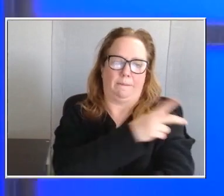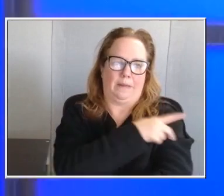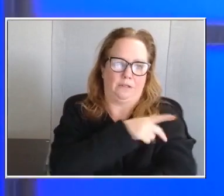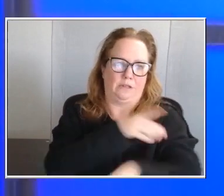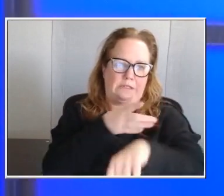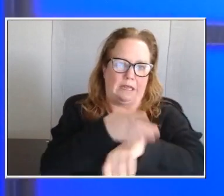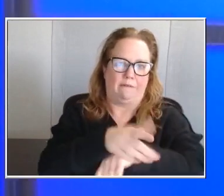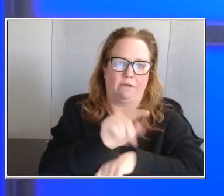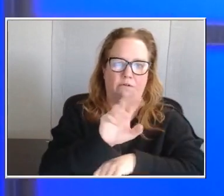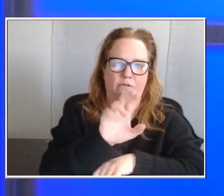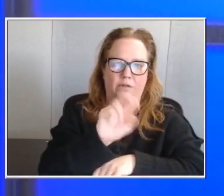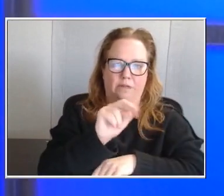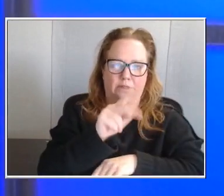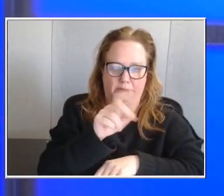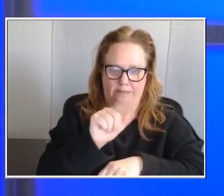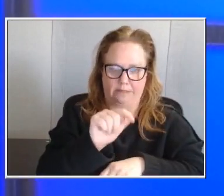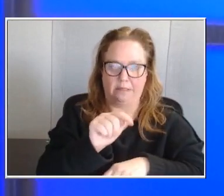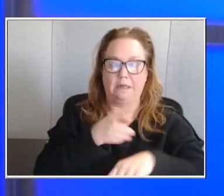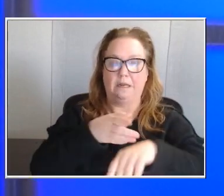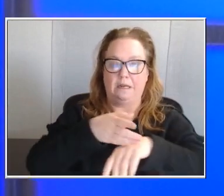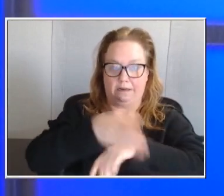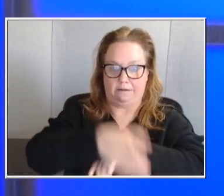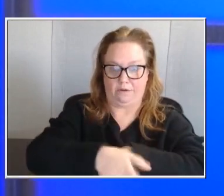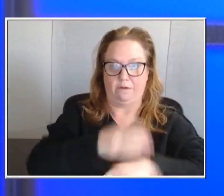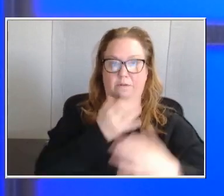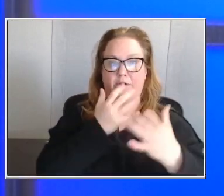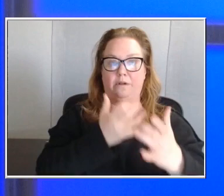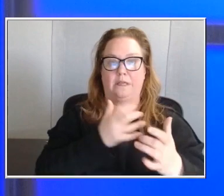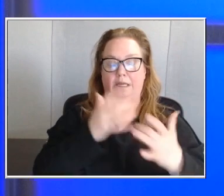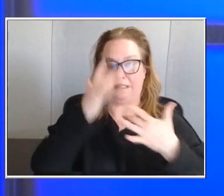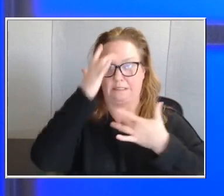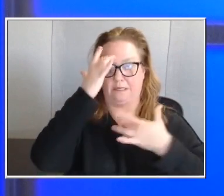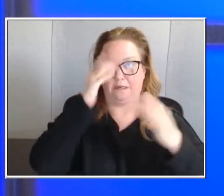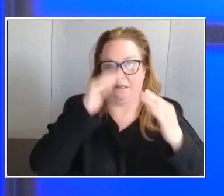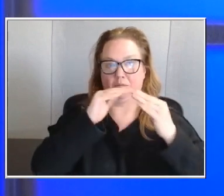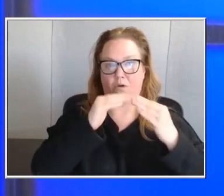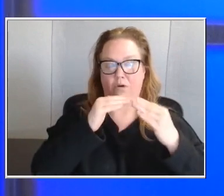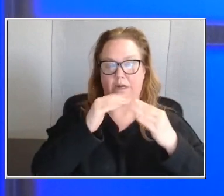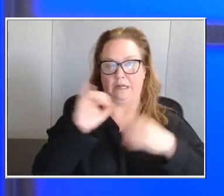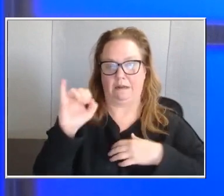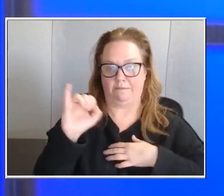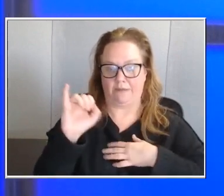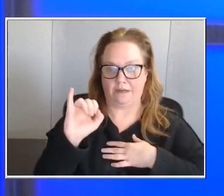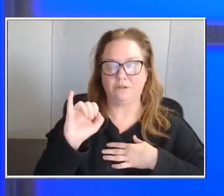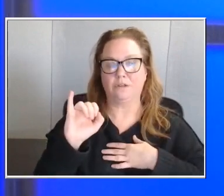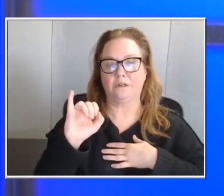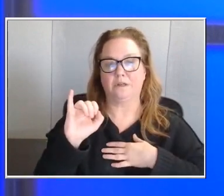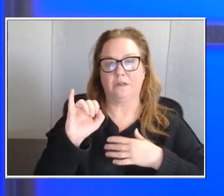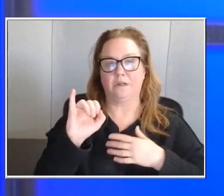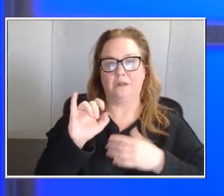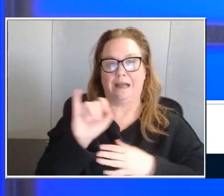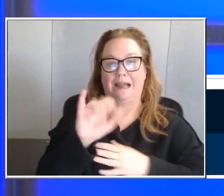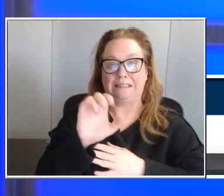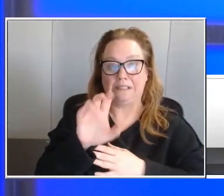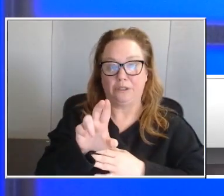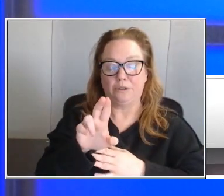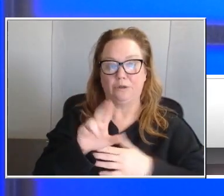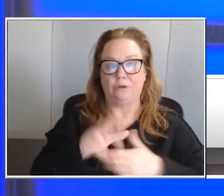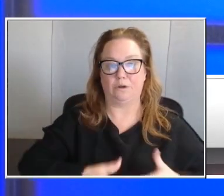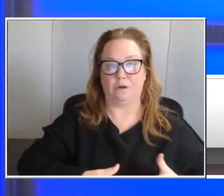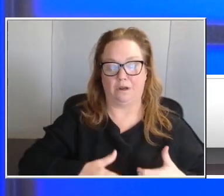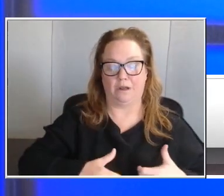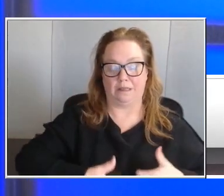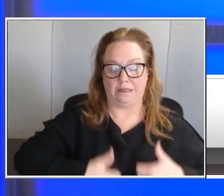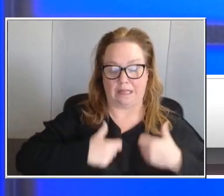taking care of these patients waiting longer for transplant. They get sicker, they're more likely to get infection, end up in the ICU on life-saving life